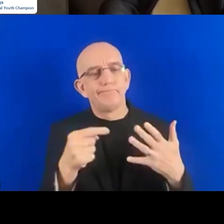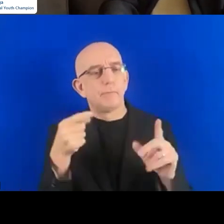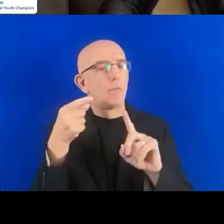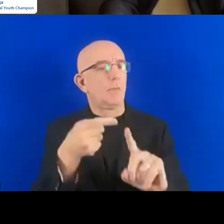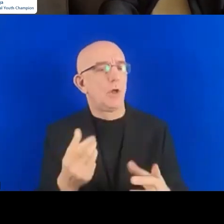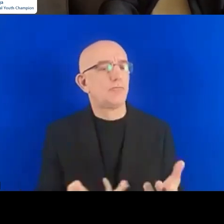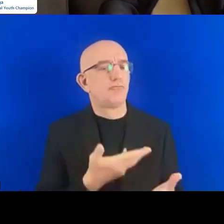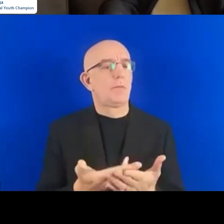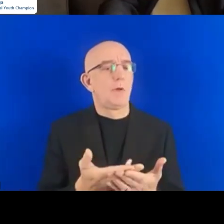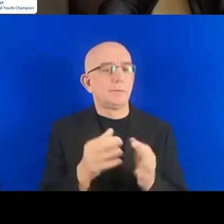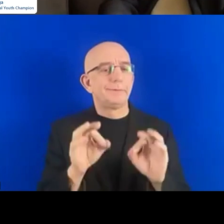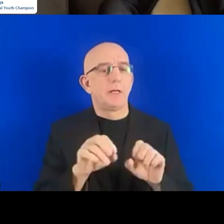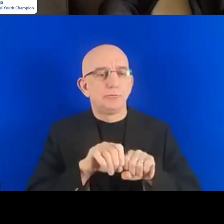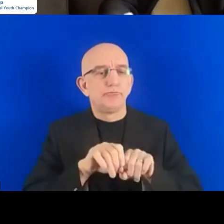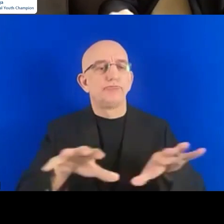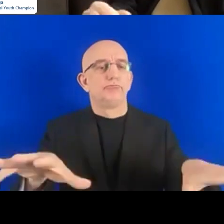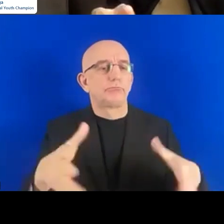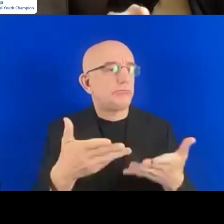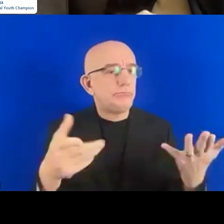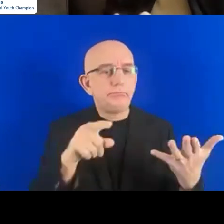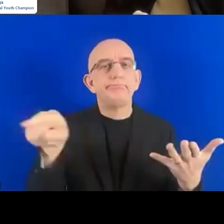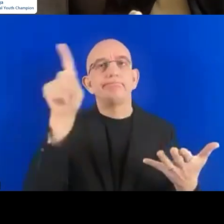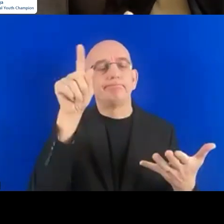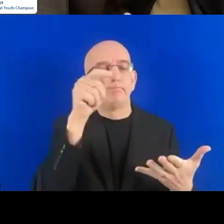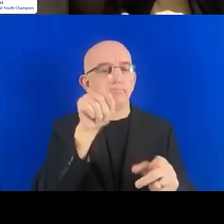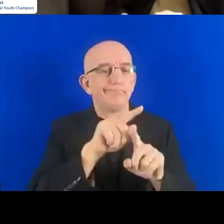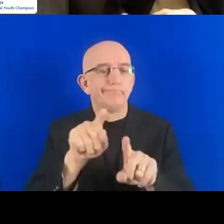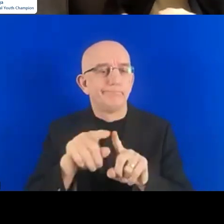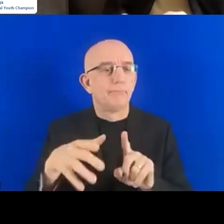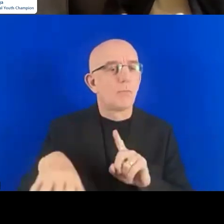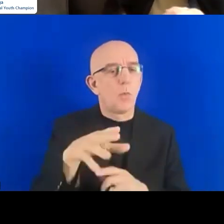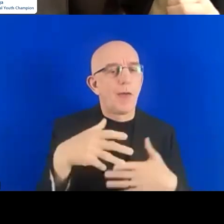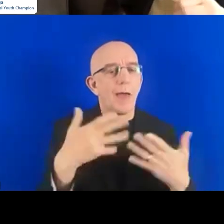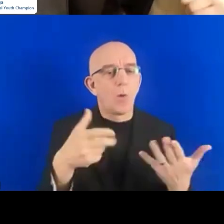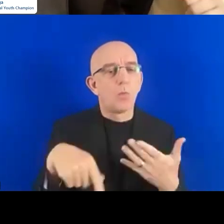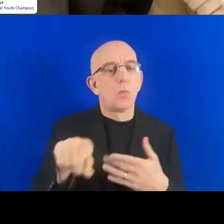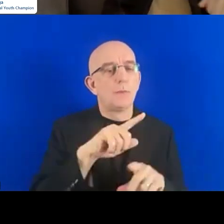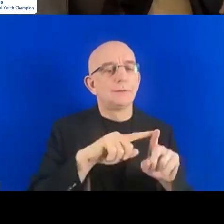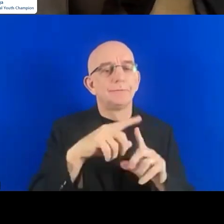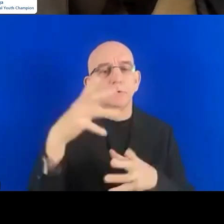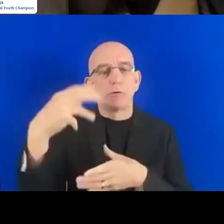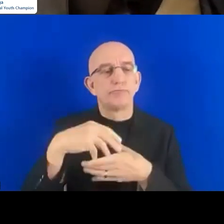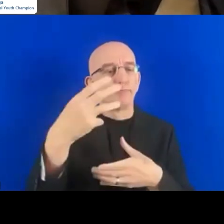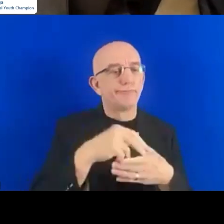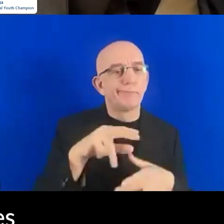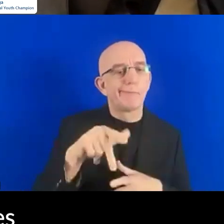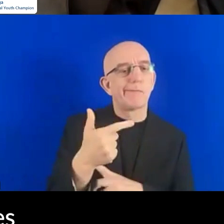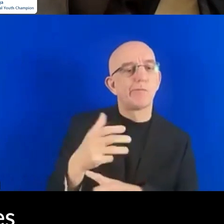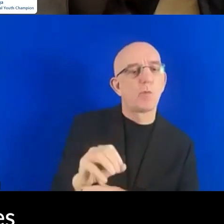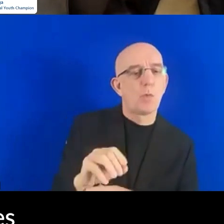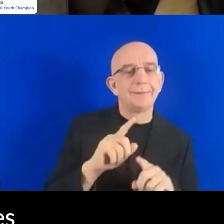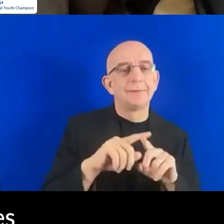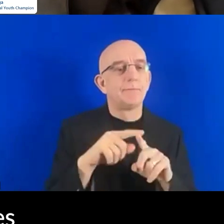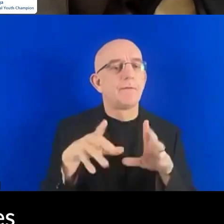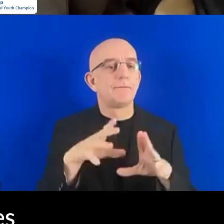very important for early identification of disabilities, which is really fundamental to be able to answer to the